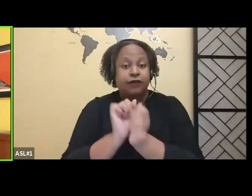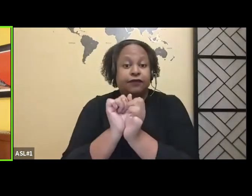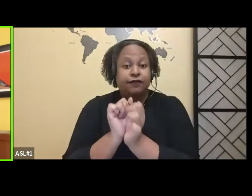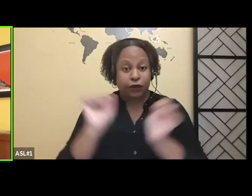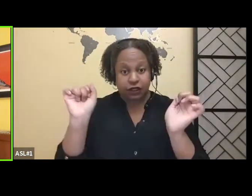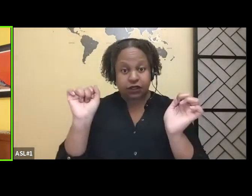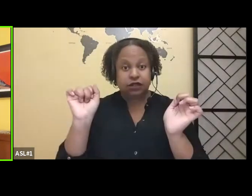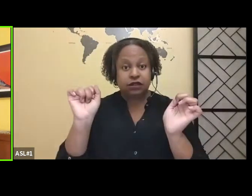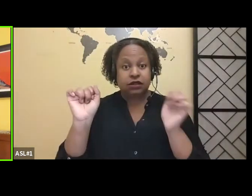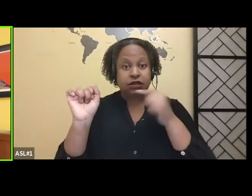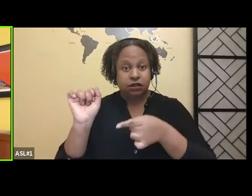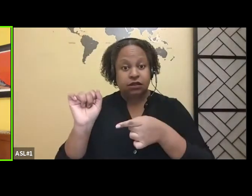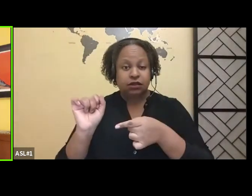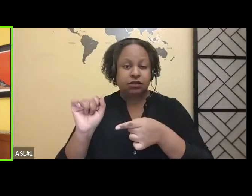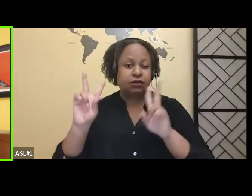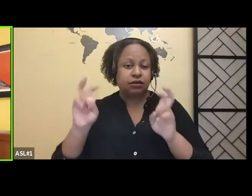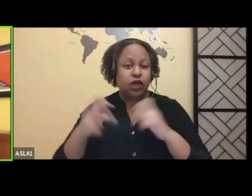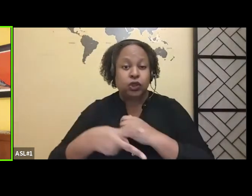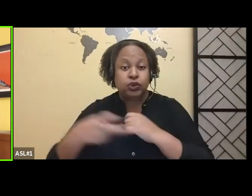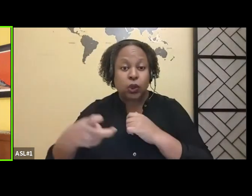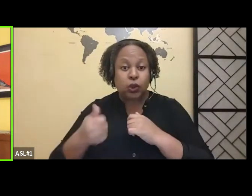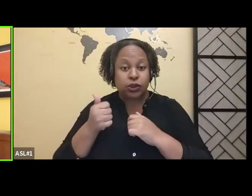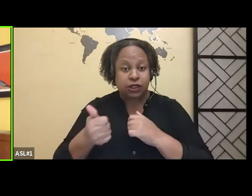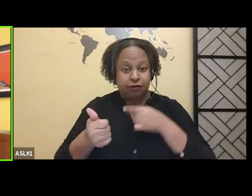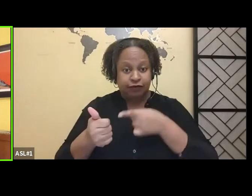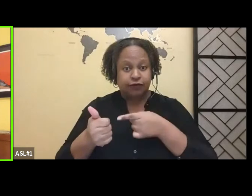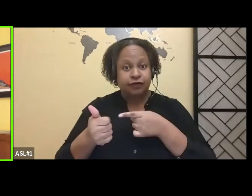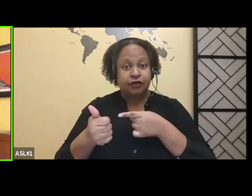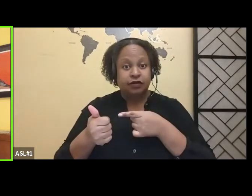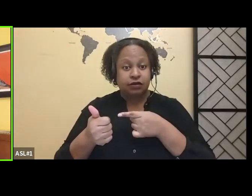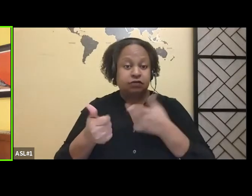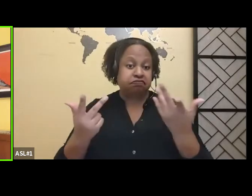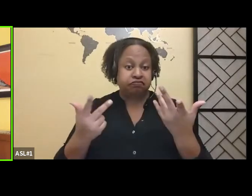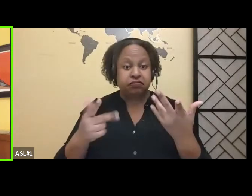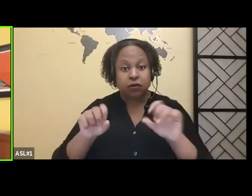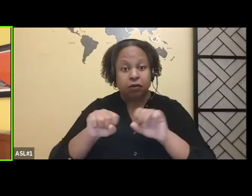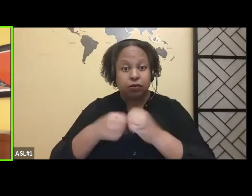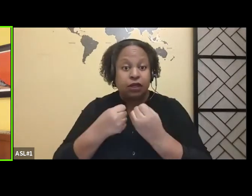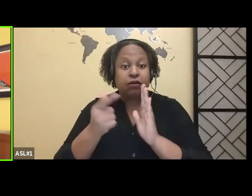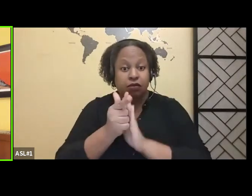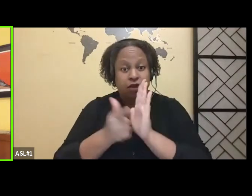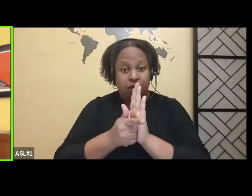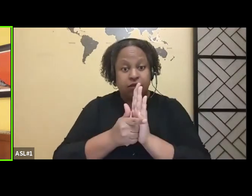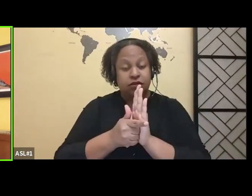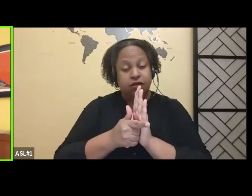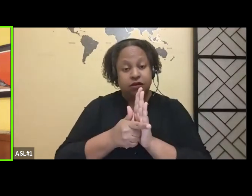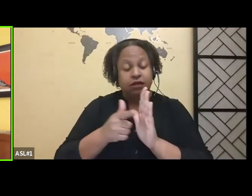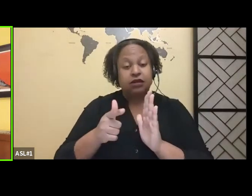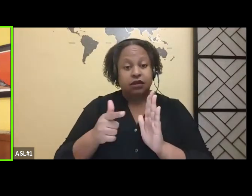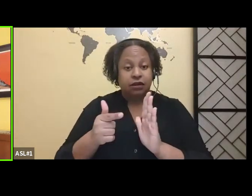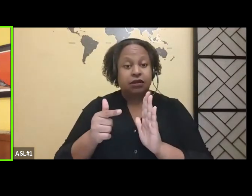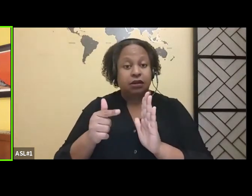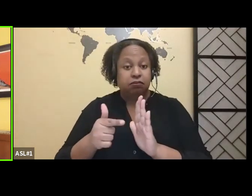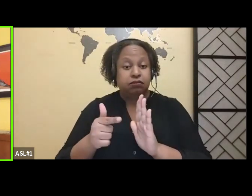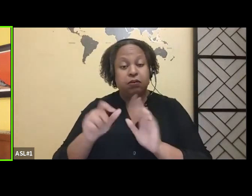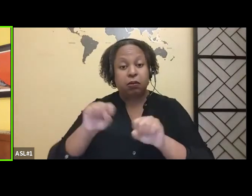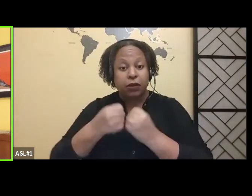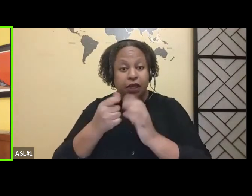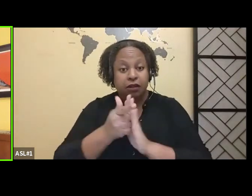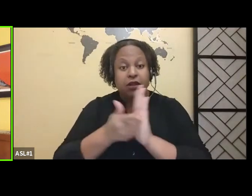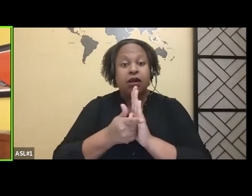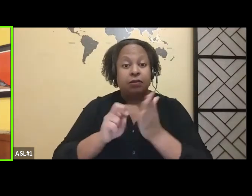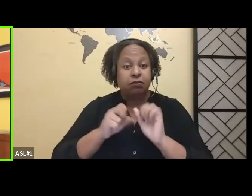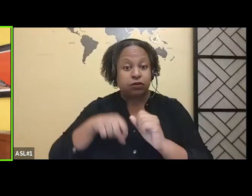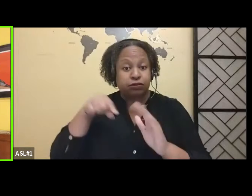say stolen herself, committed, as it were, a capital crime under the laws of Maryland